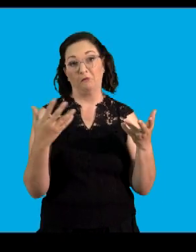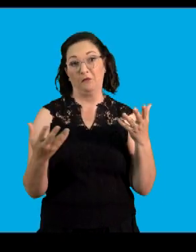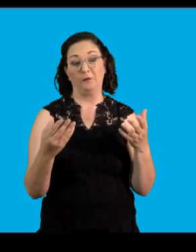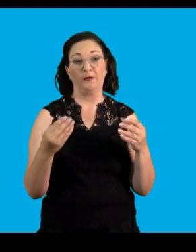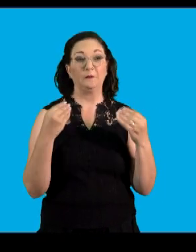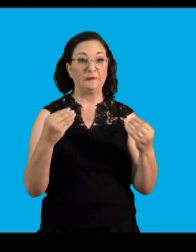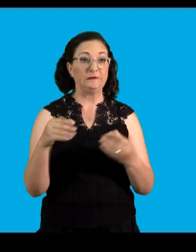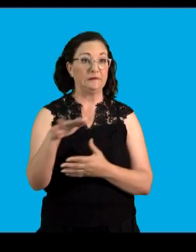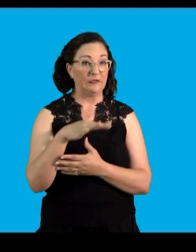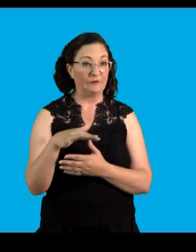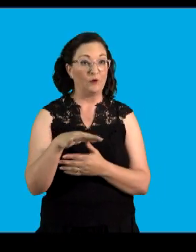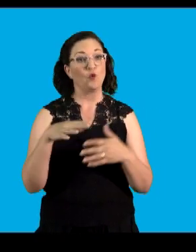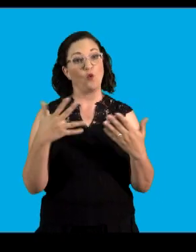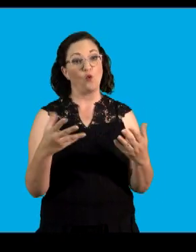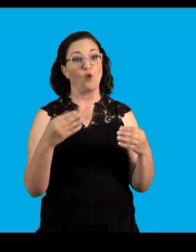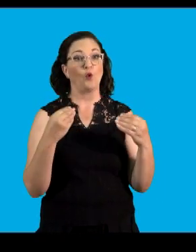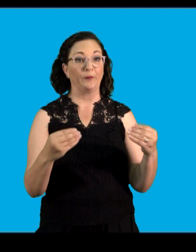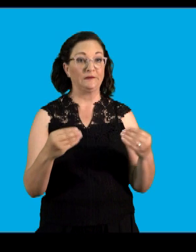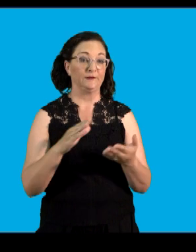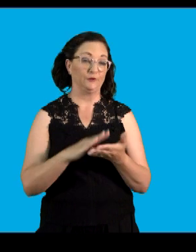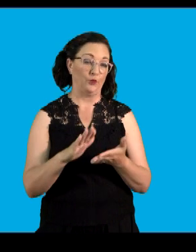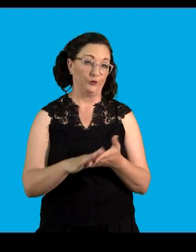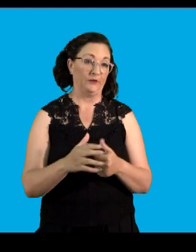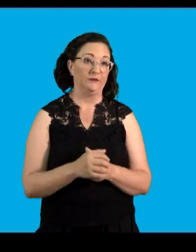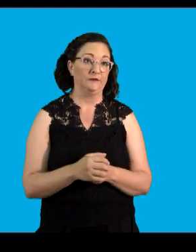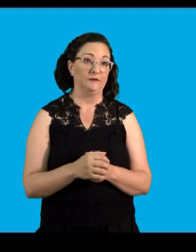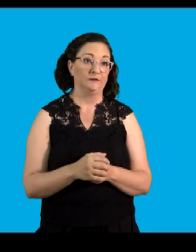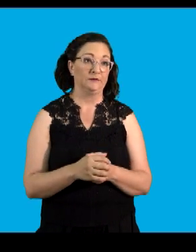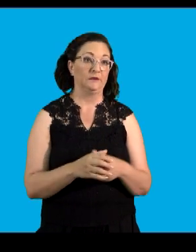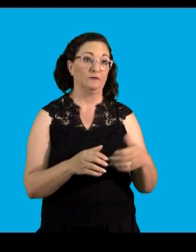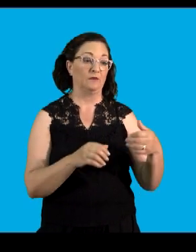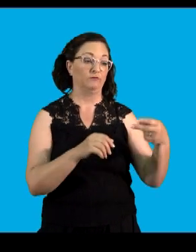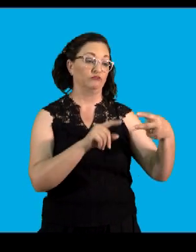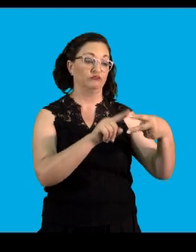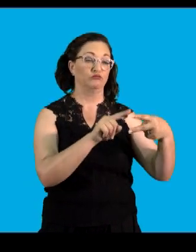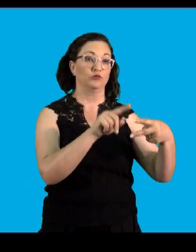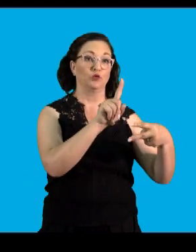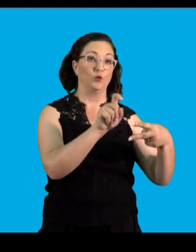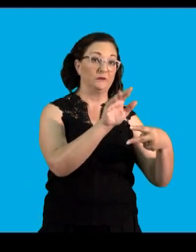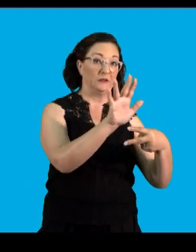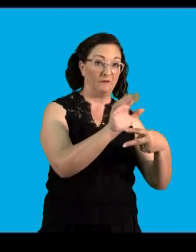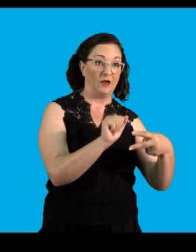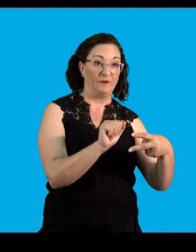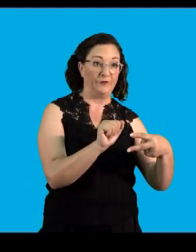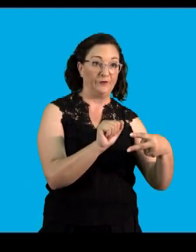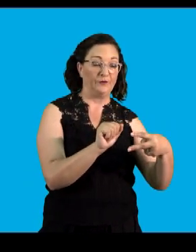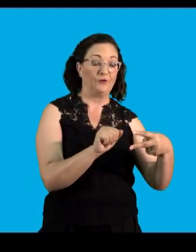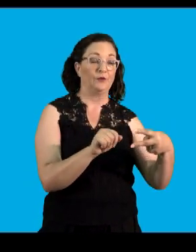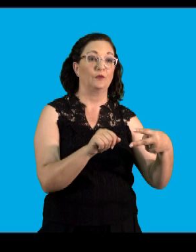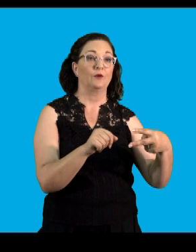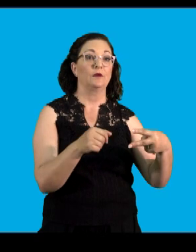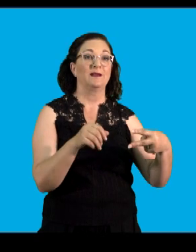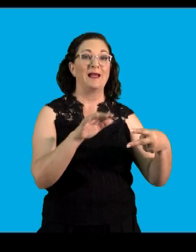either environments and operations rather. So you'll have question 5, and then there's going to be an essay on